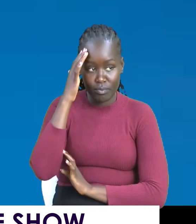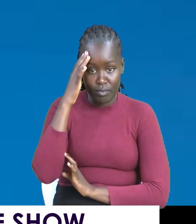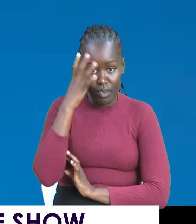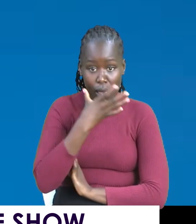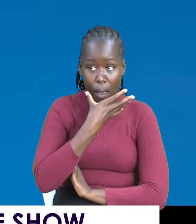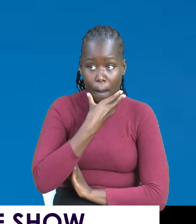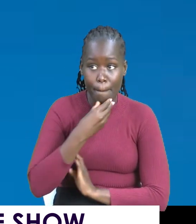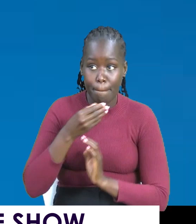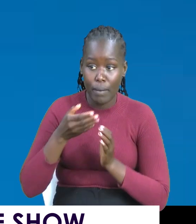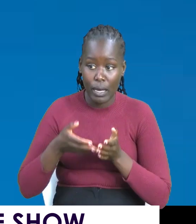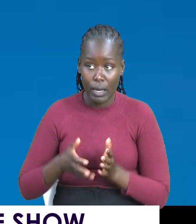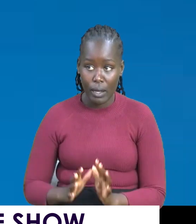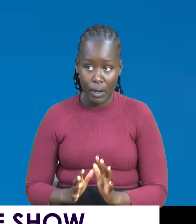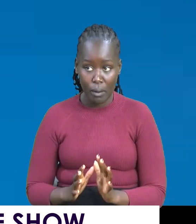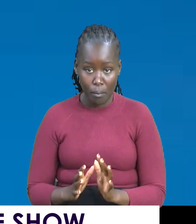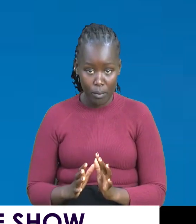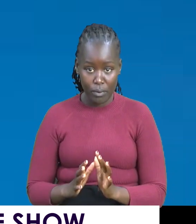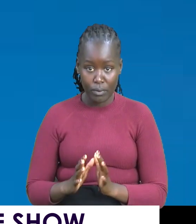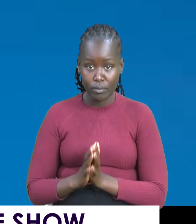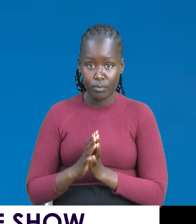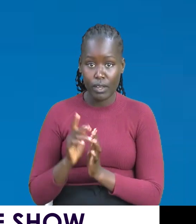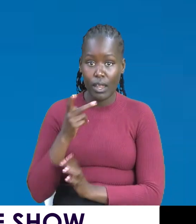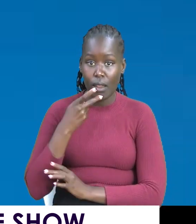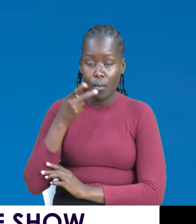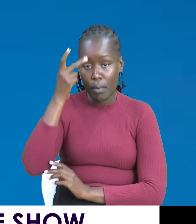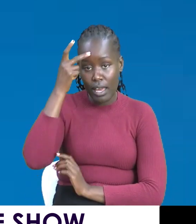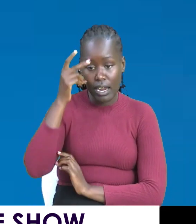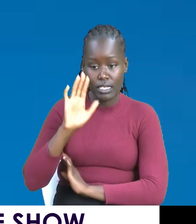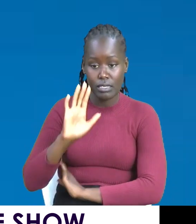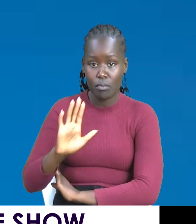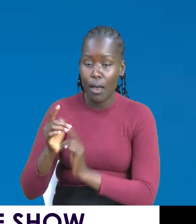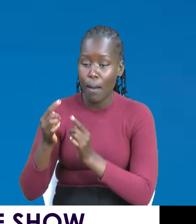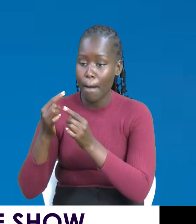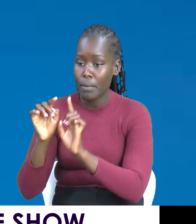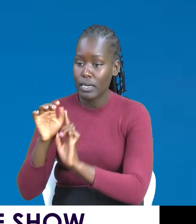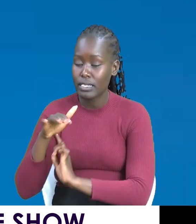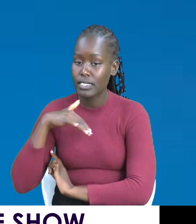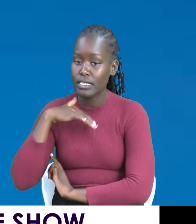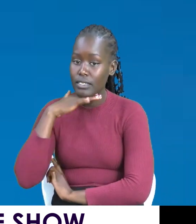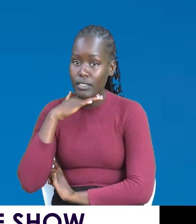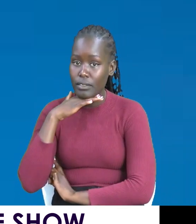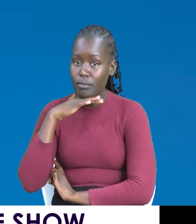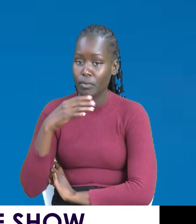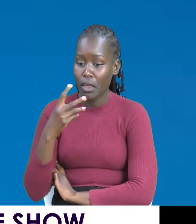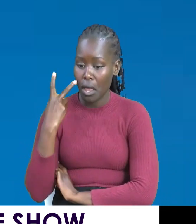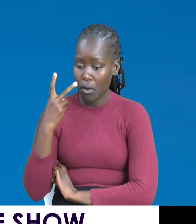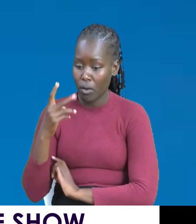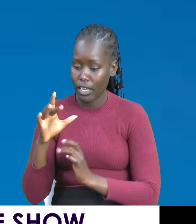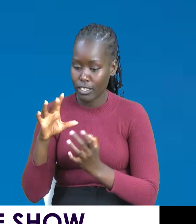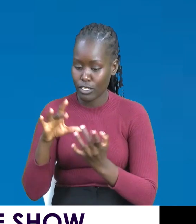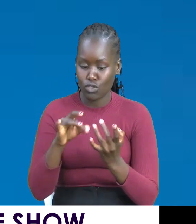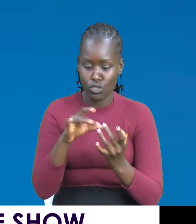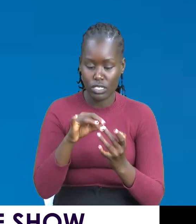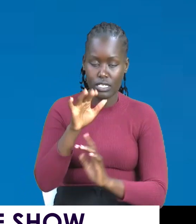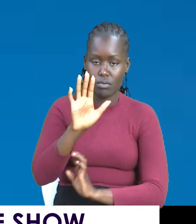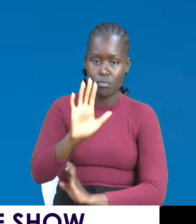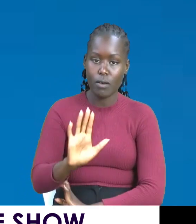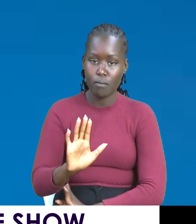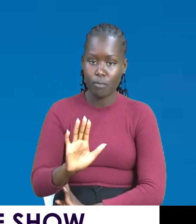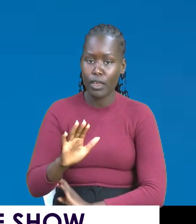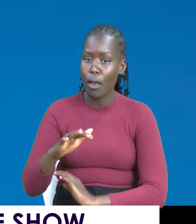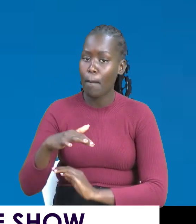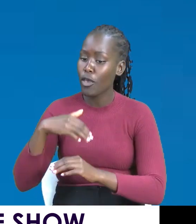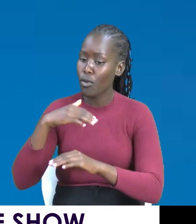Men are born looking like their parents, but they die looking like their choices. May you make a